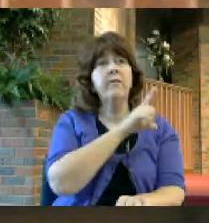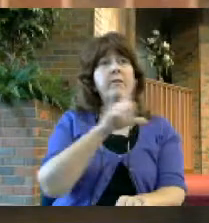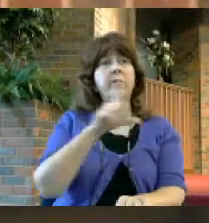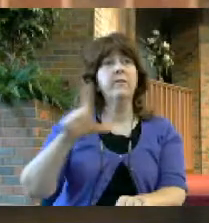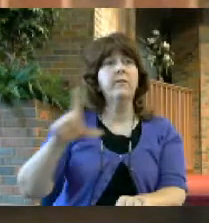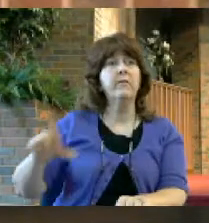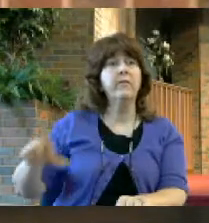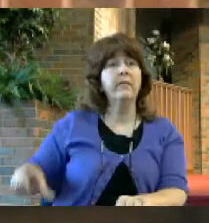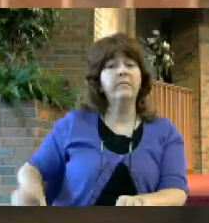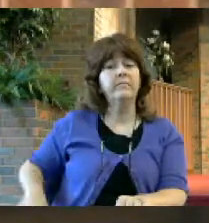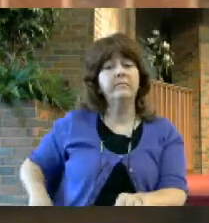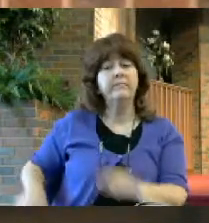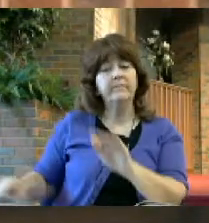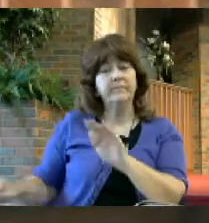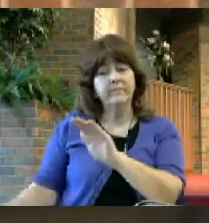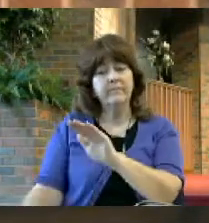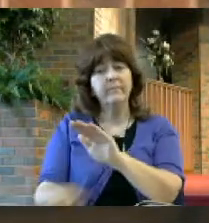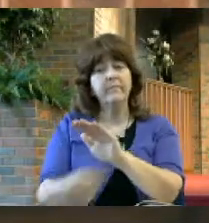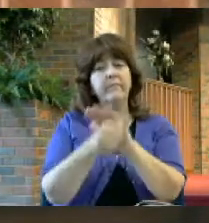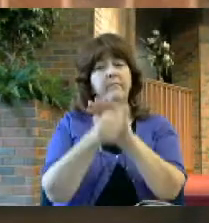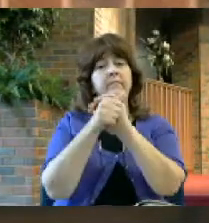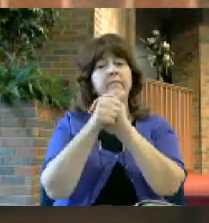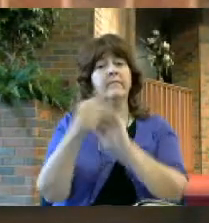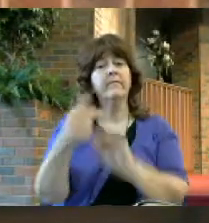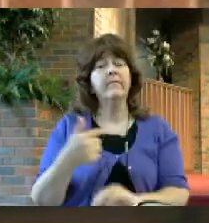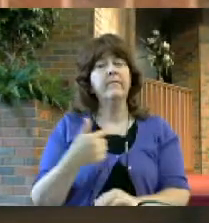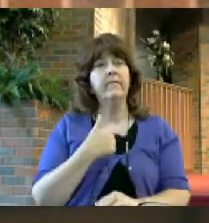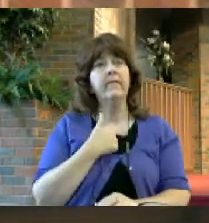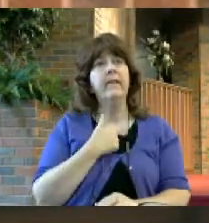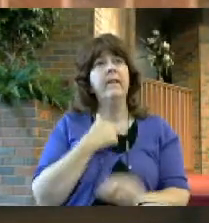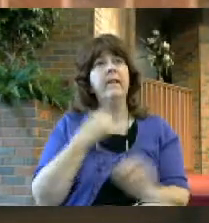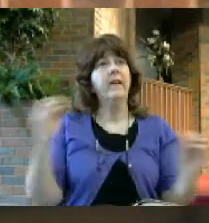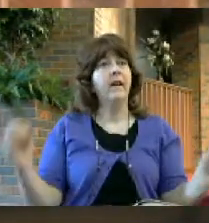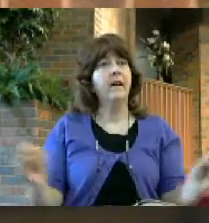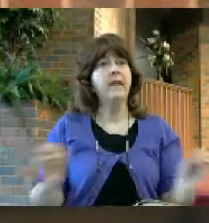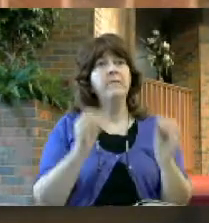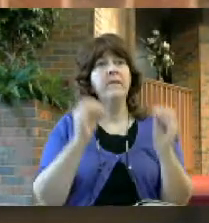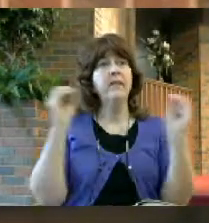Lord. I be away, O